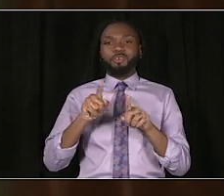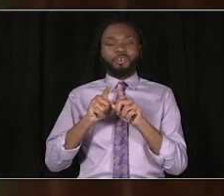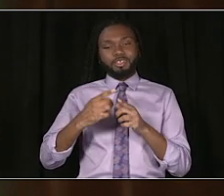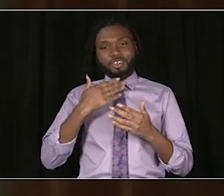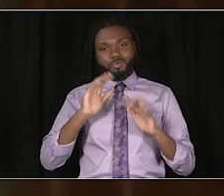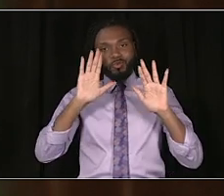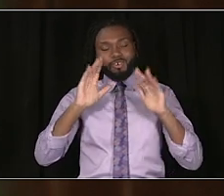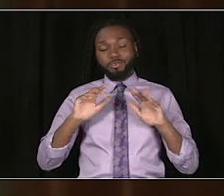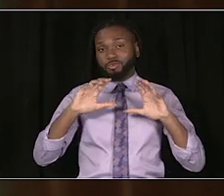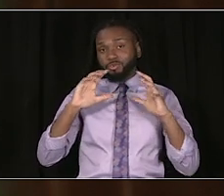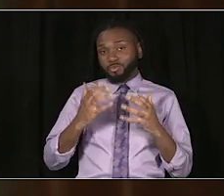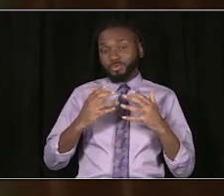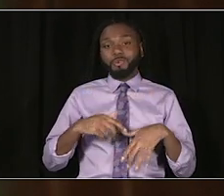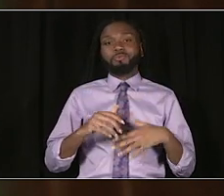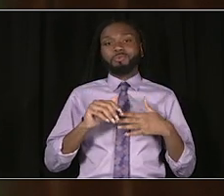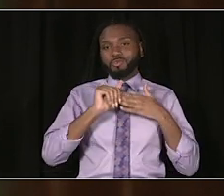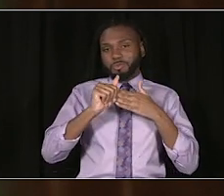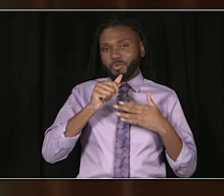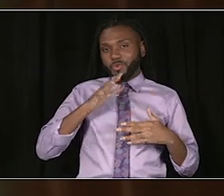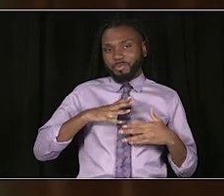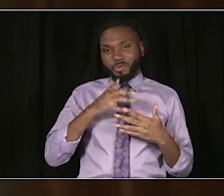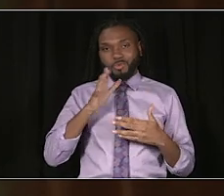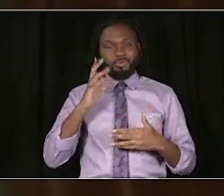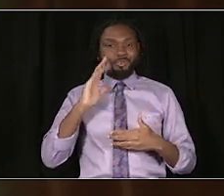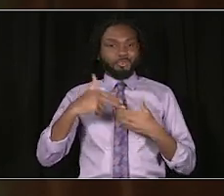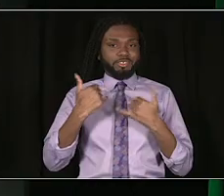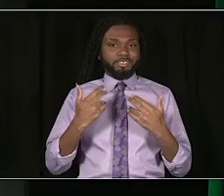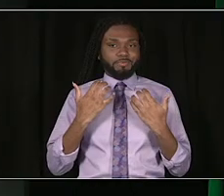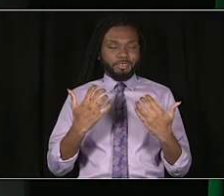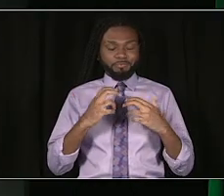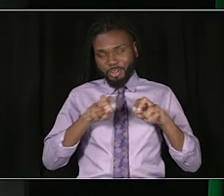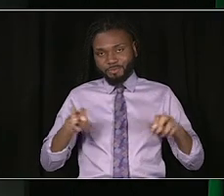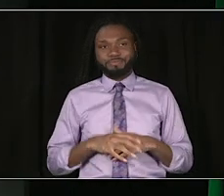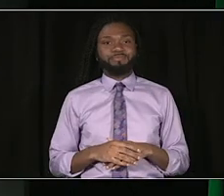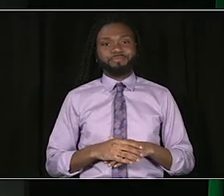wonderful group of trailblazing women on today's panel. Thank you so much.